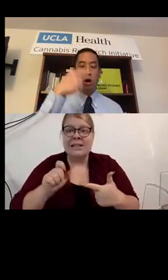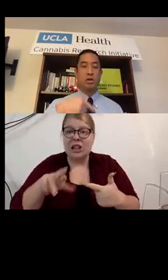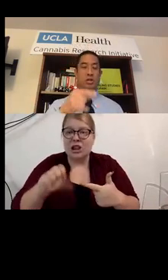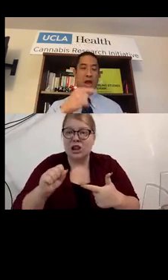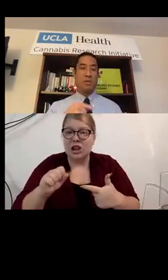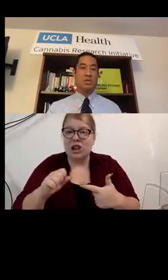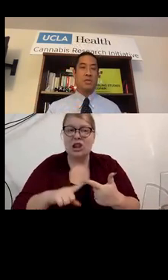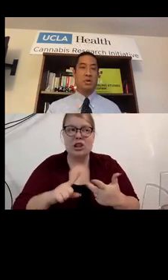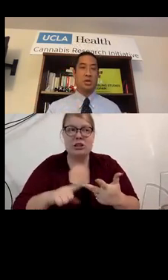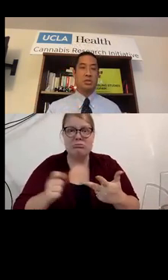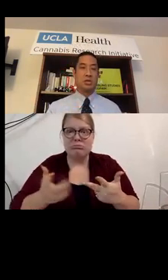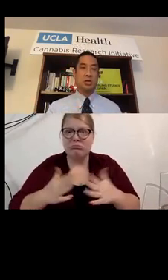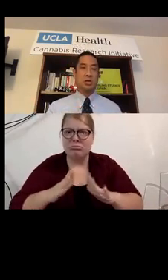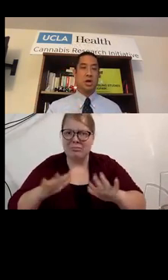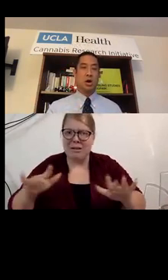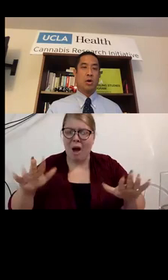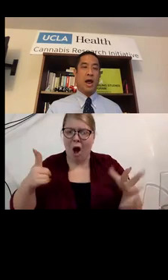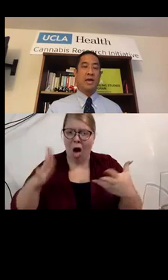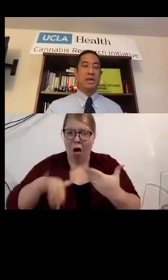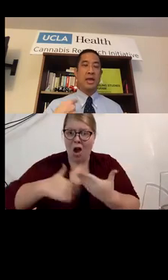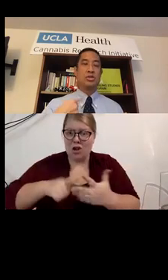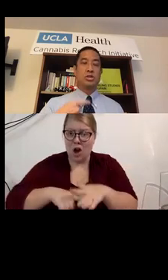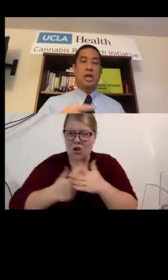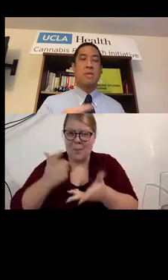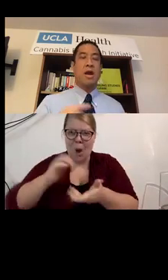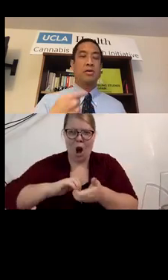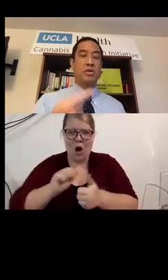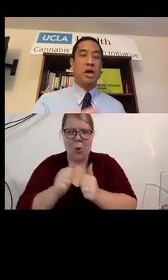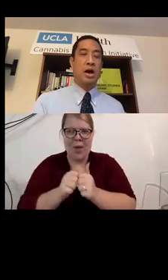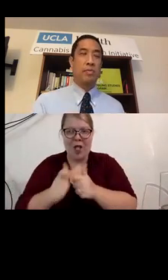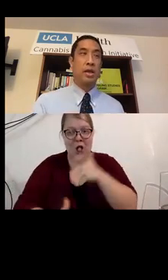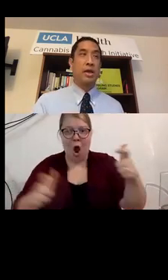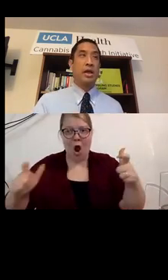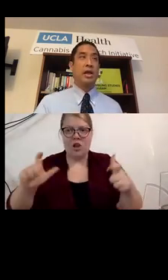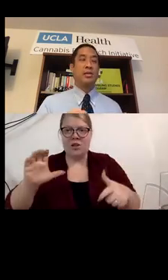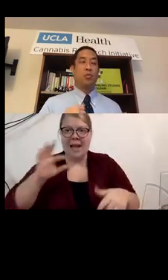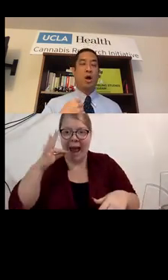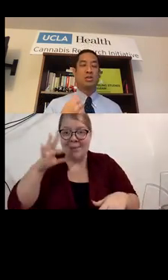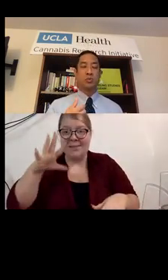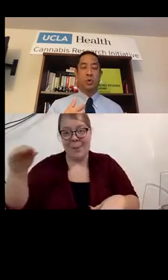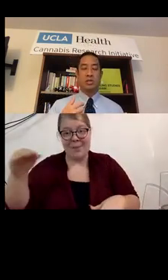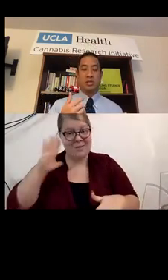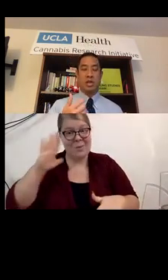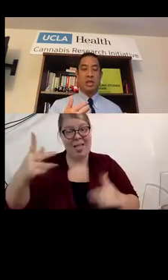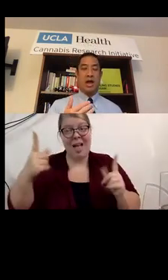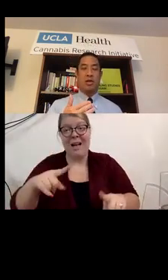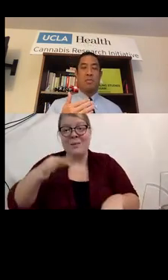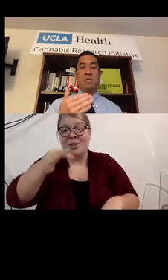the largest cannabis companies. So I think it's just a matter of time. And once we